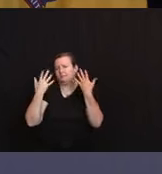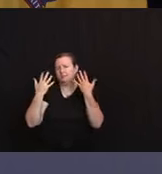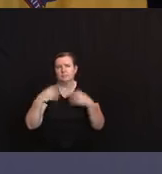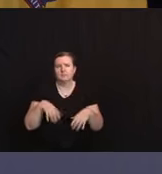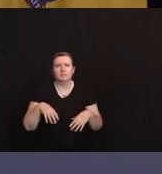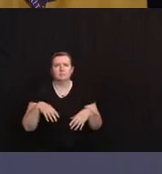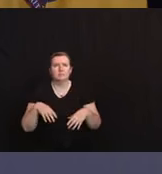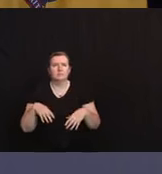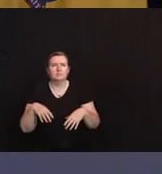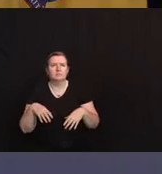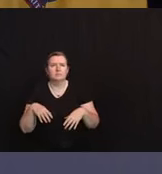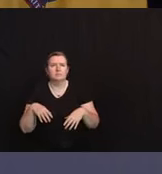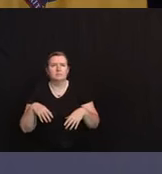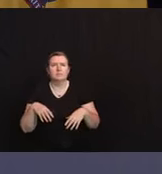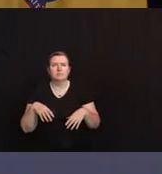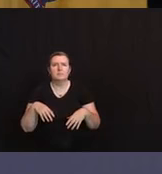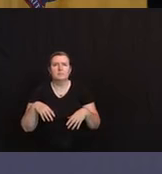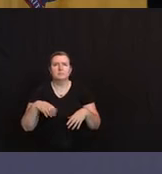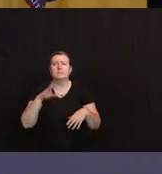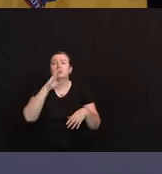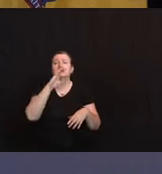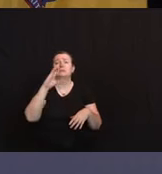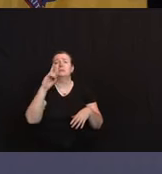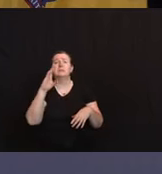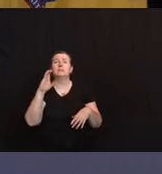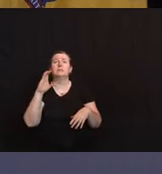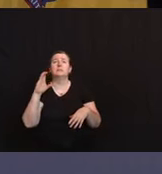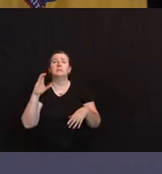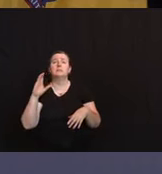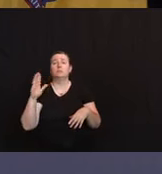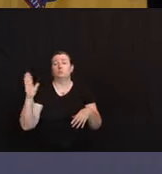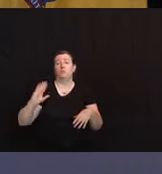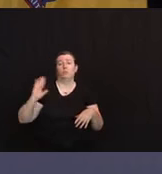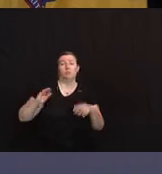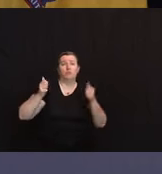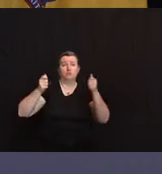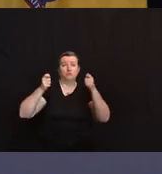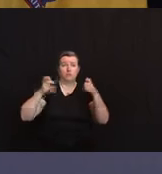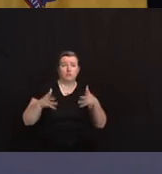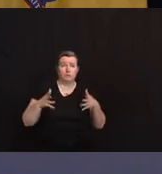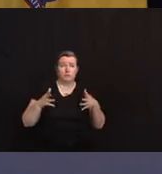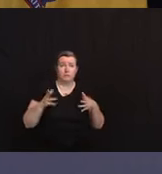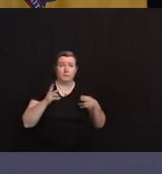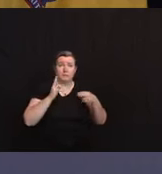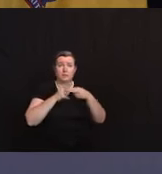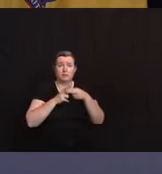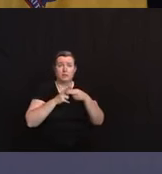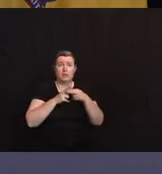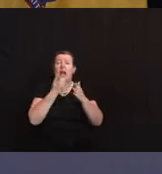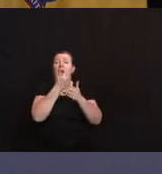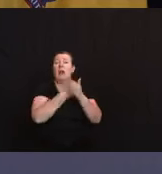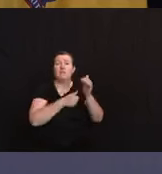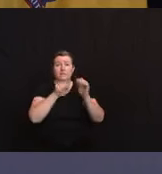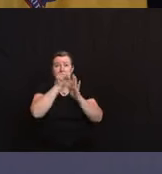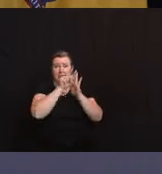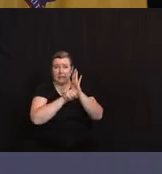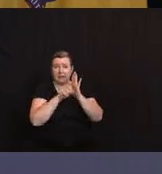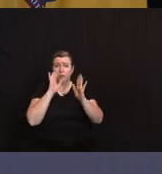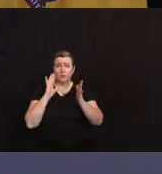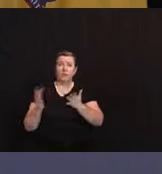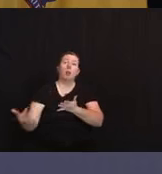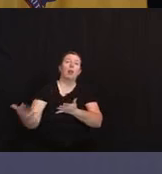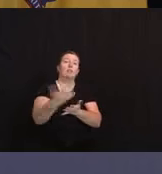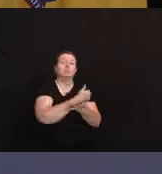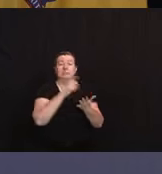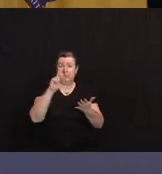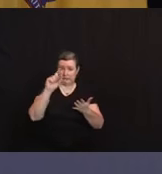Former CDC Director Tom Frieden wrote today about data every state should be collecting, but in most cases isn't. What